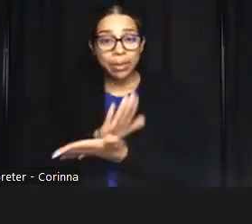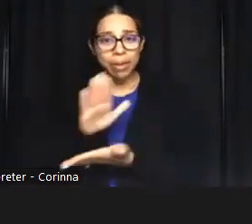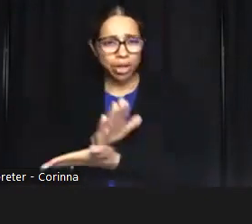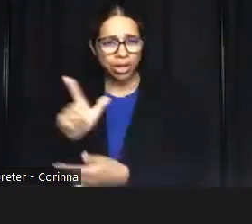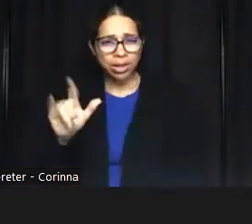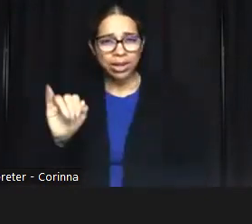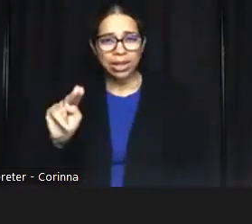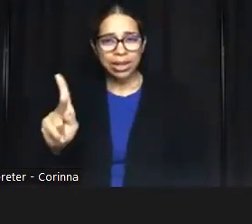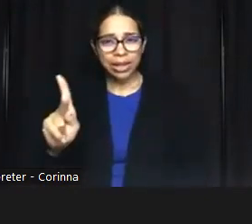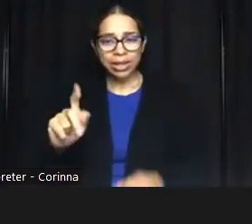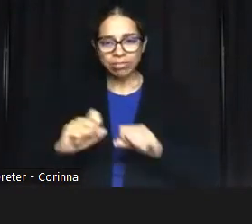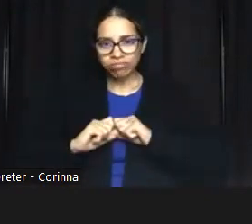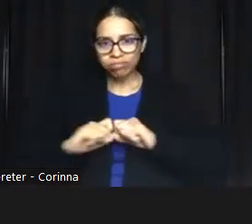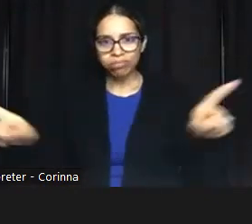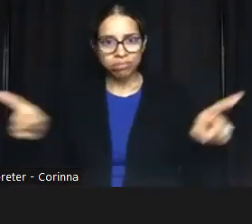be great.